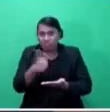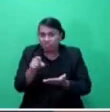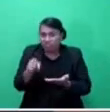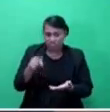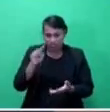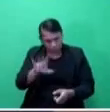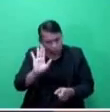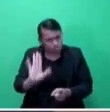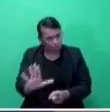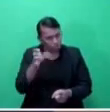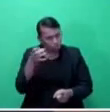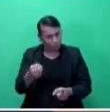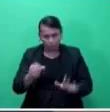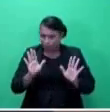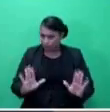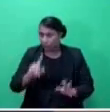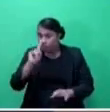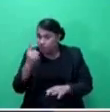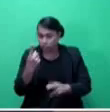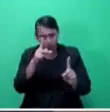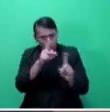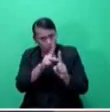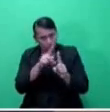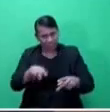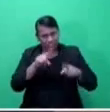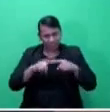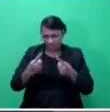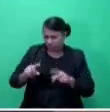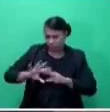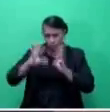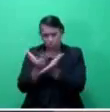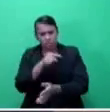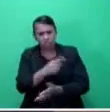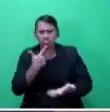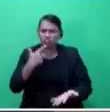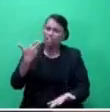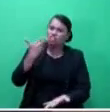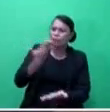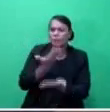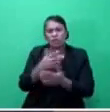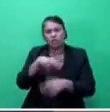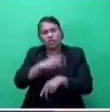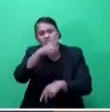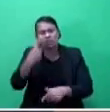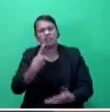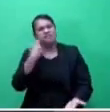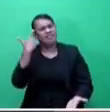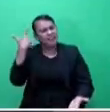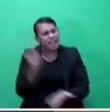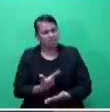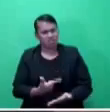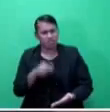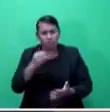Speaker, sir, the first politician in the world to attack our hard-working health workers, shame. Honourable Mr. Speaker, sir, we already know